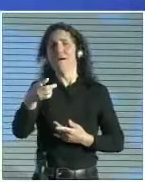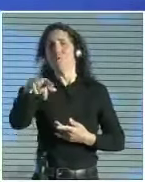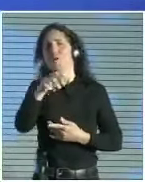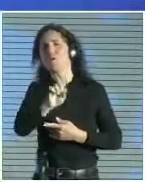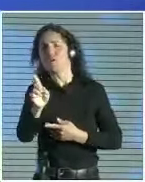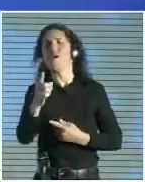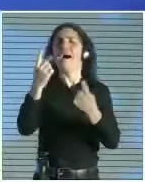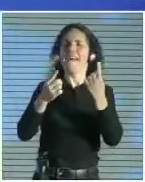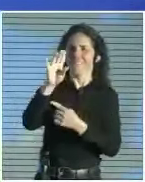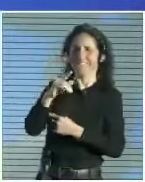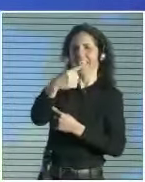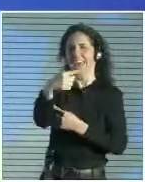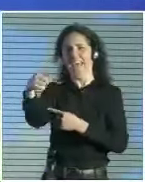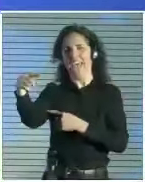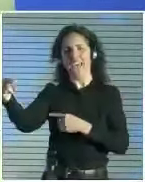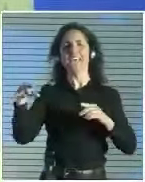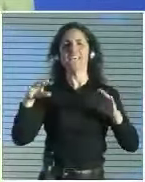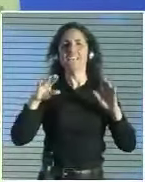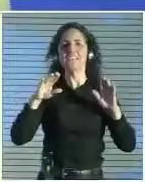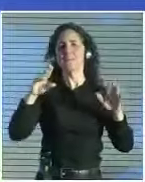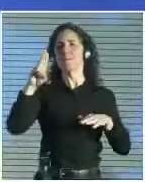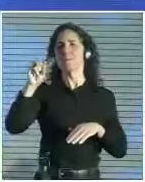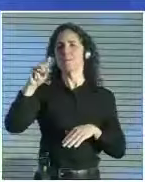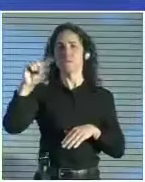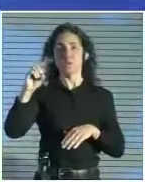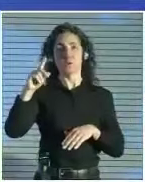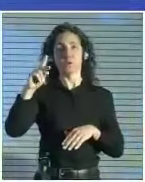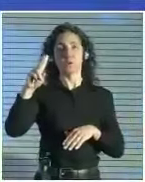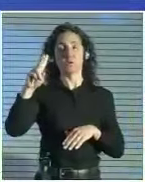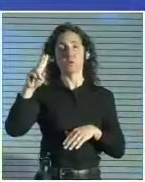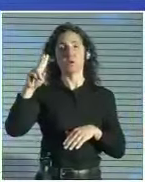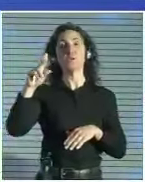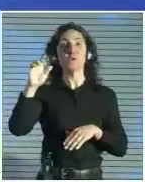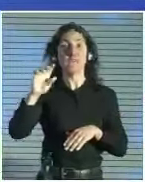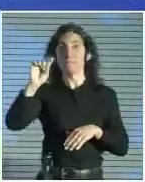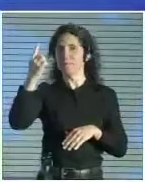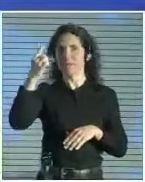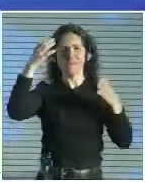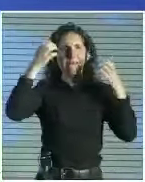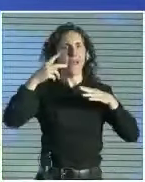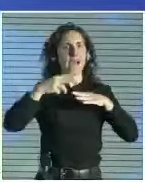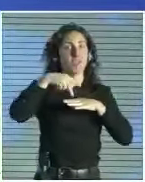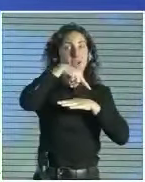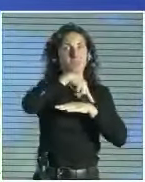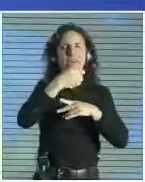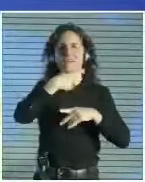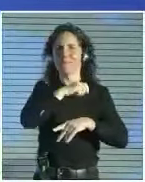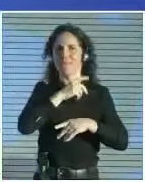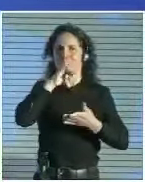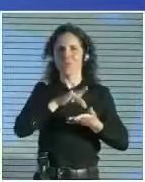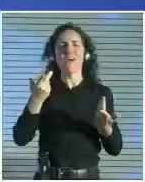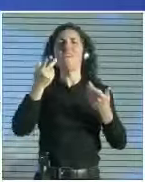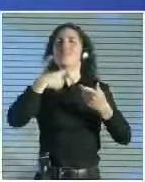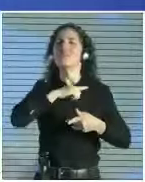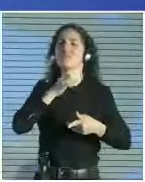Mr. Pedro Duque, the first Spanish astronaut. And he was like telling us, well, when we go to space, the first thing we go and look to the planet Earth is like,